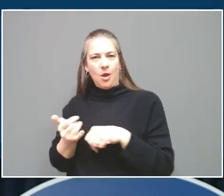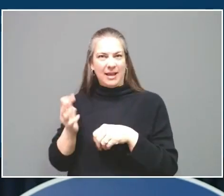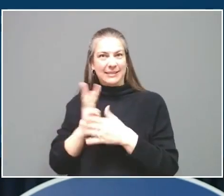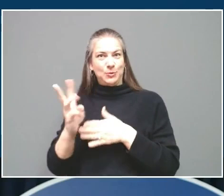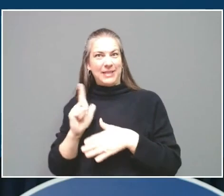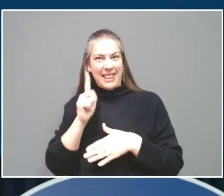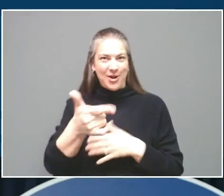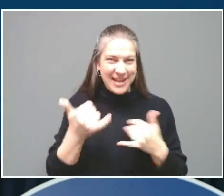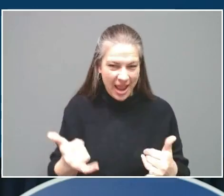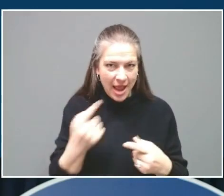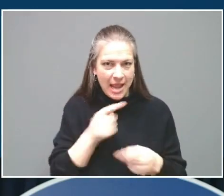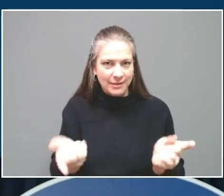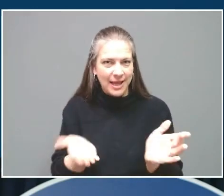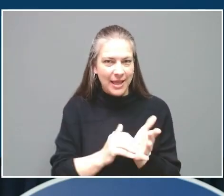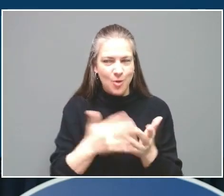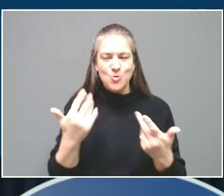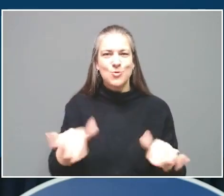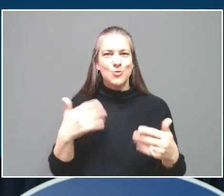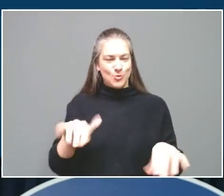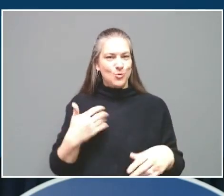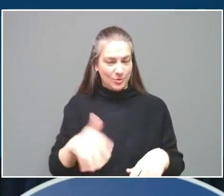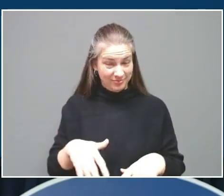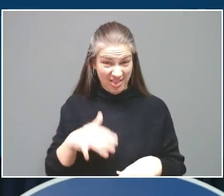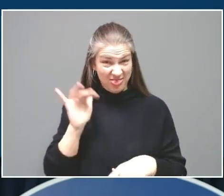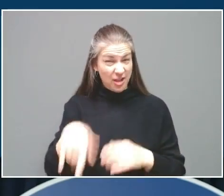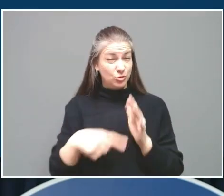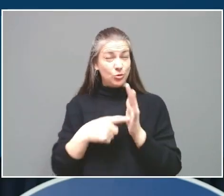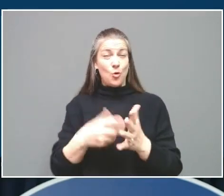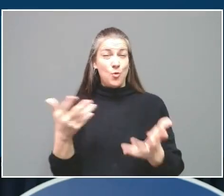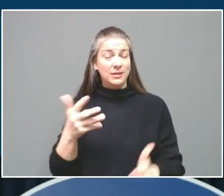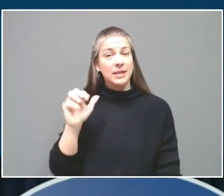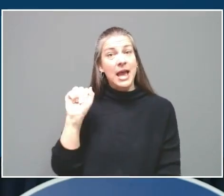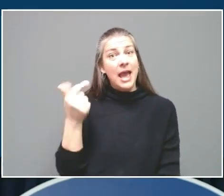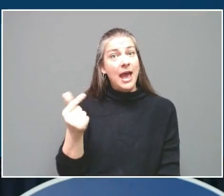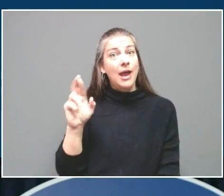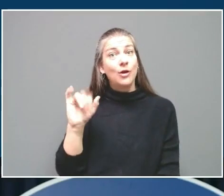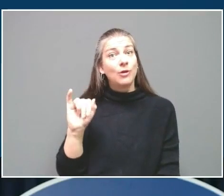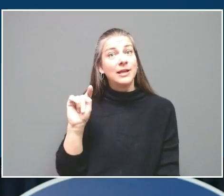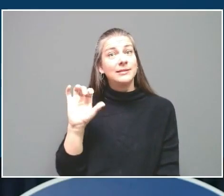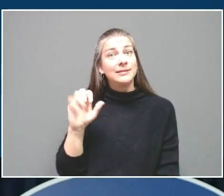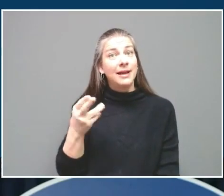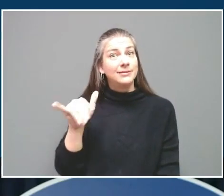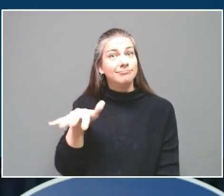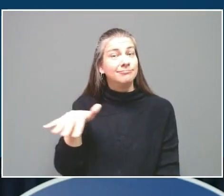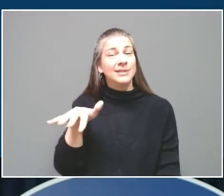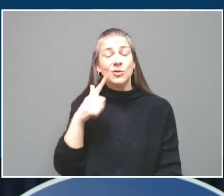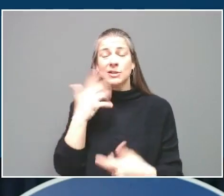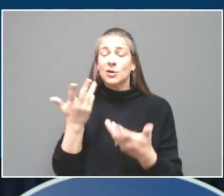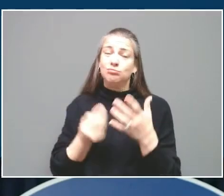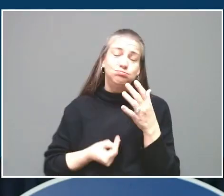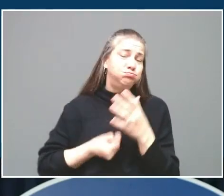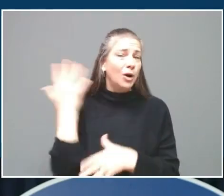a short period of time first shows how the agritech sector in Kentucky is booming, but it also shows the commitment